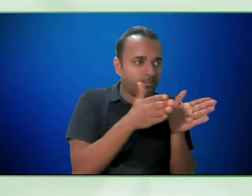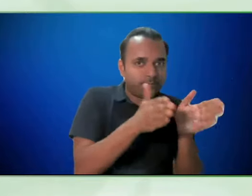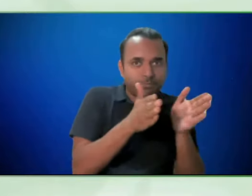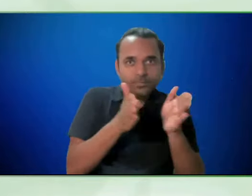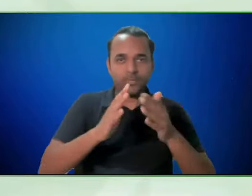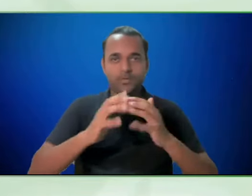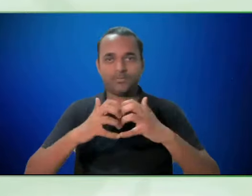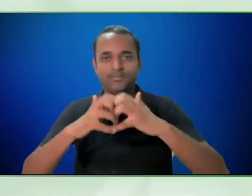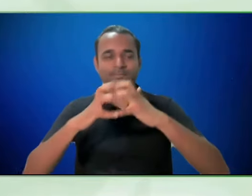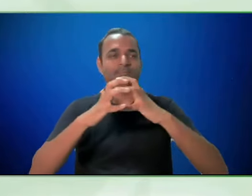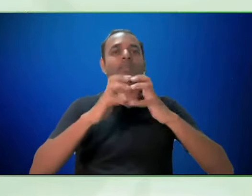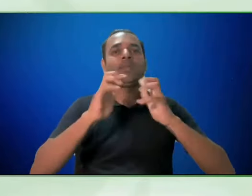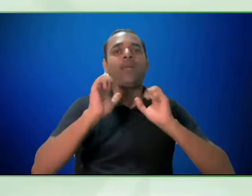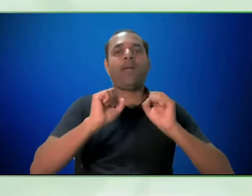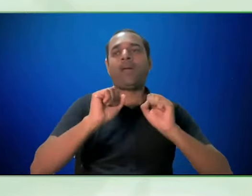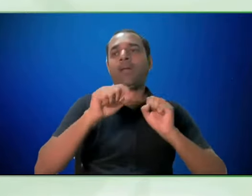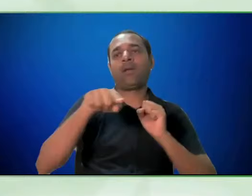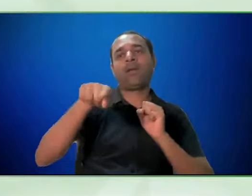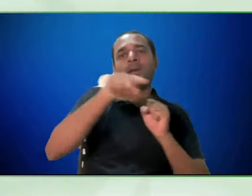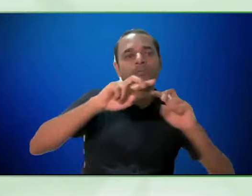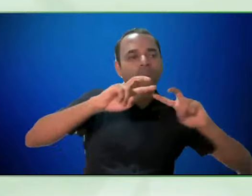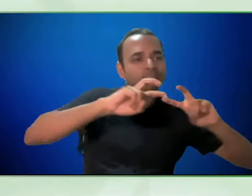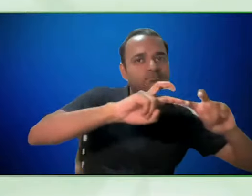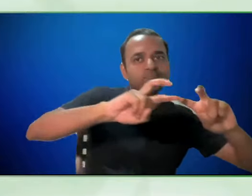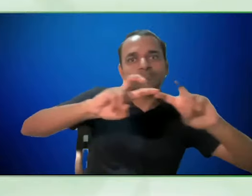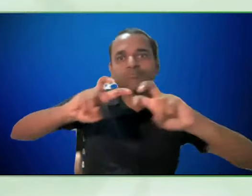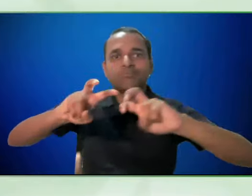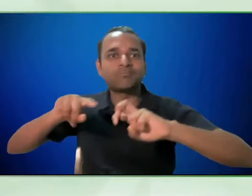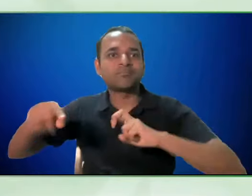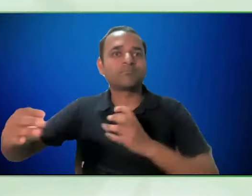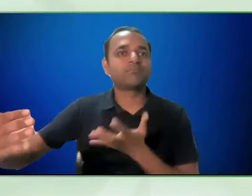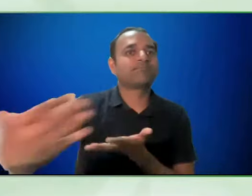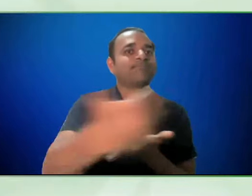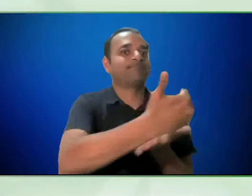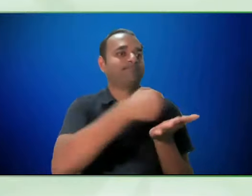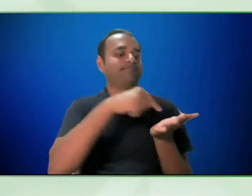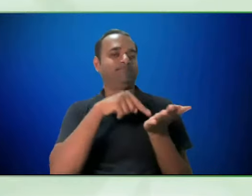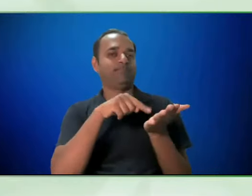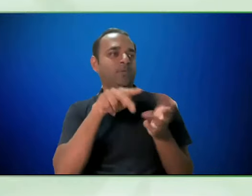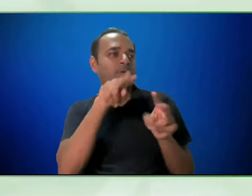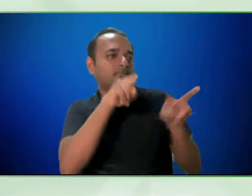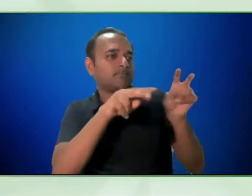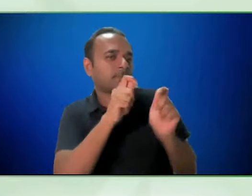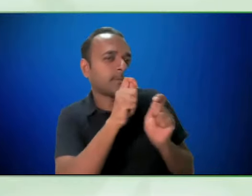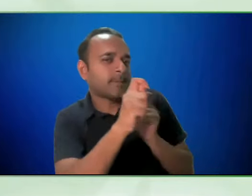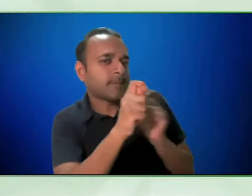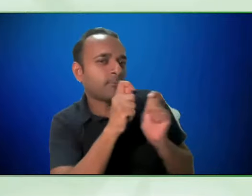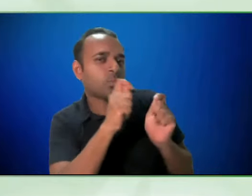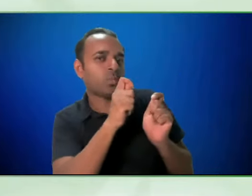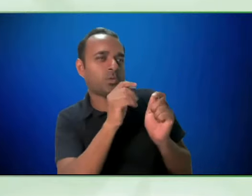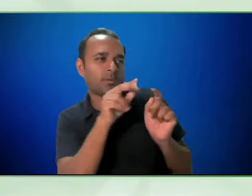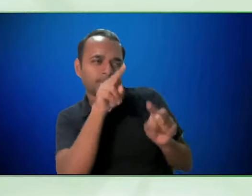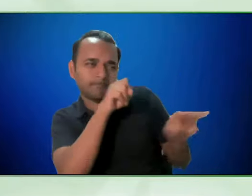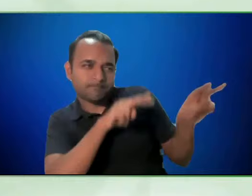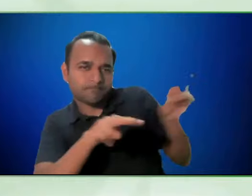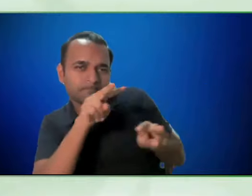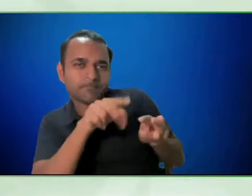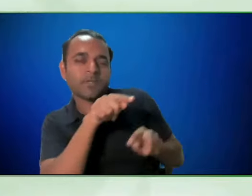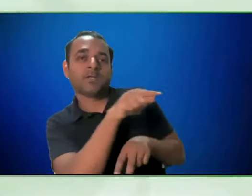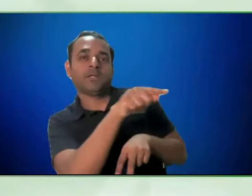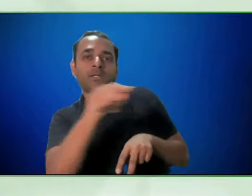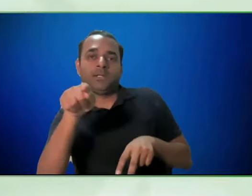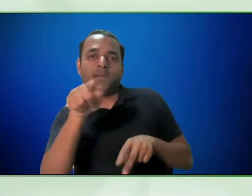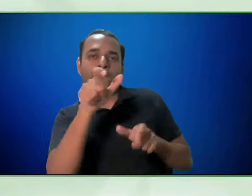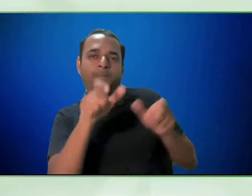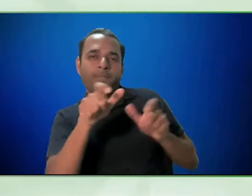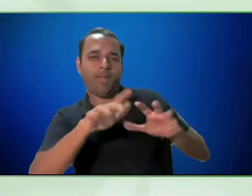that the people are, like I said, willing to pay. In many situations, you can see that the